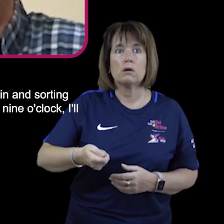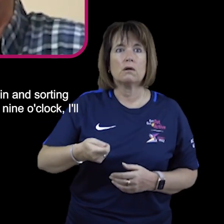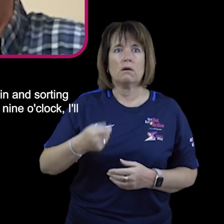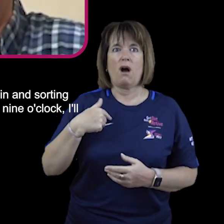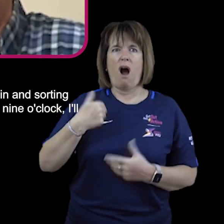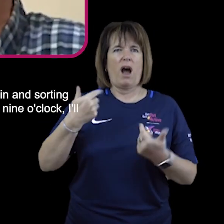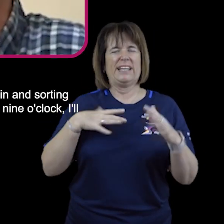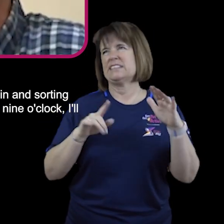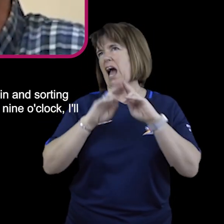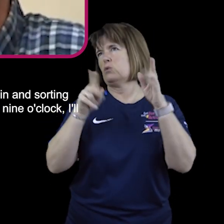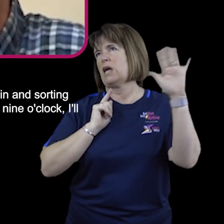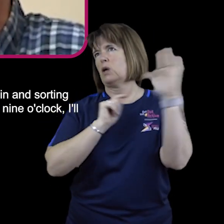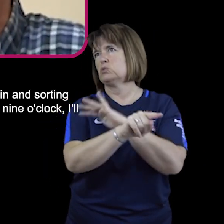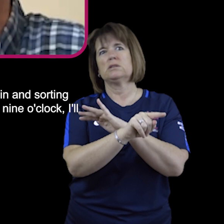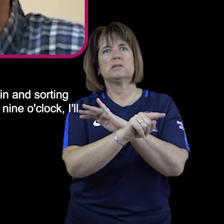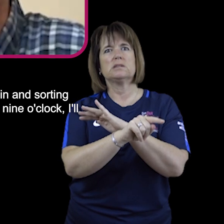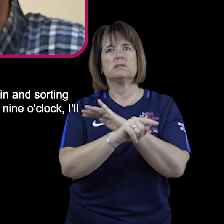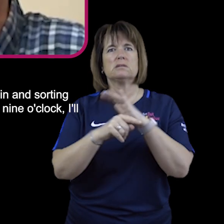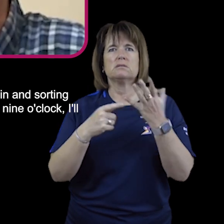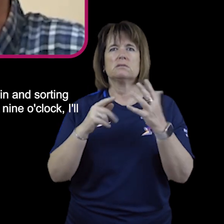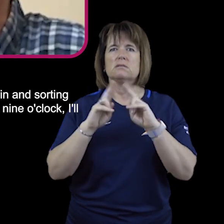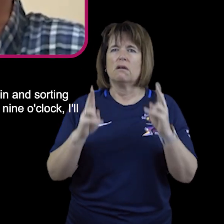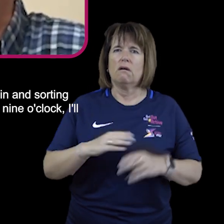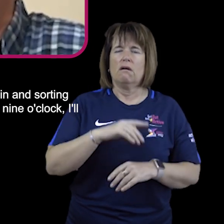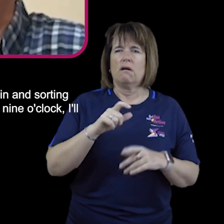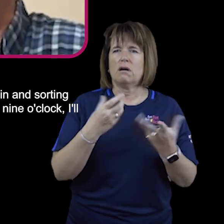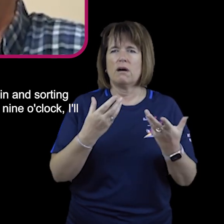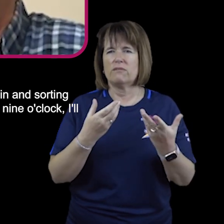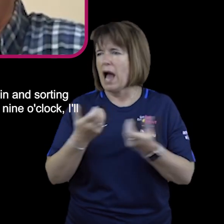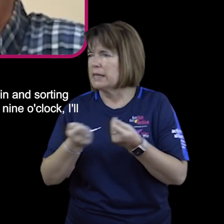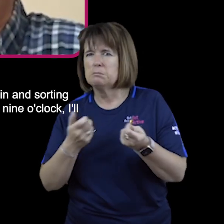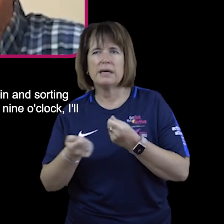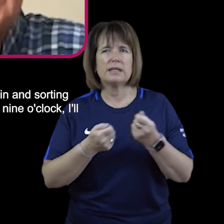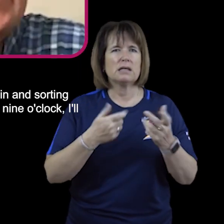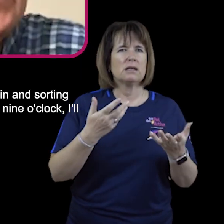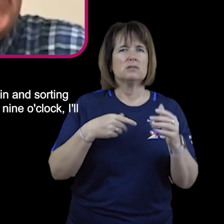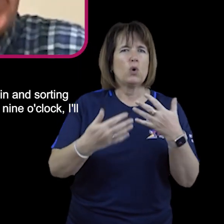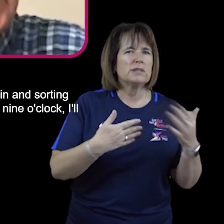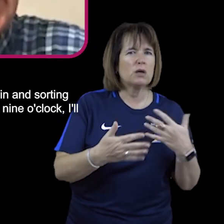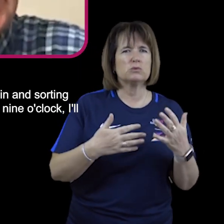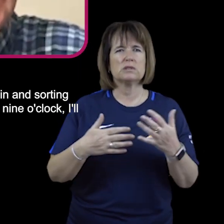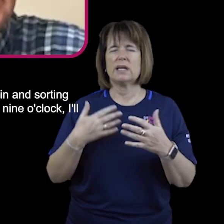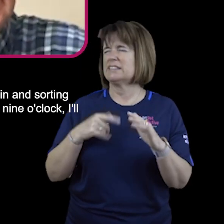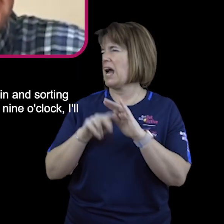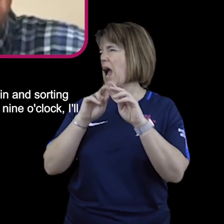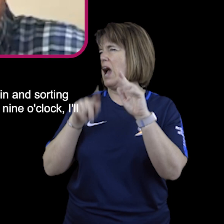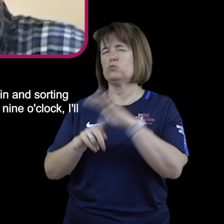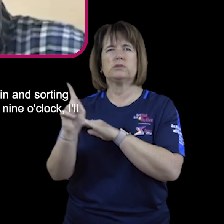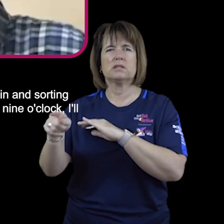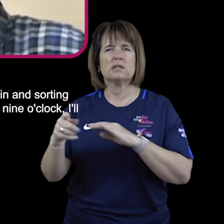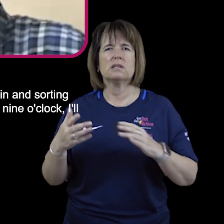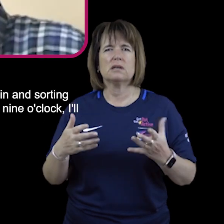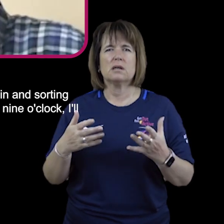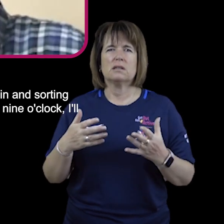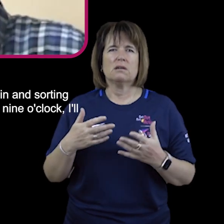day. I've got things to do, the admin and sorting out, but I need to get out. And I've been going for a walk. And he said, tomorrow